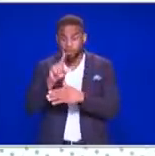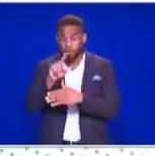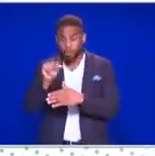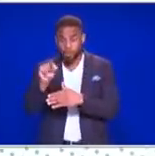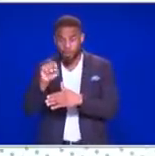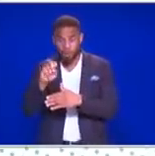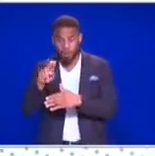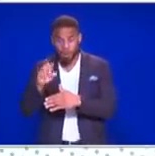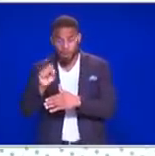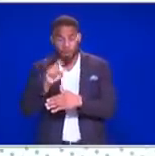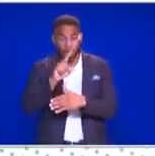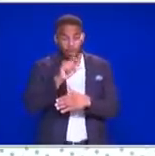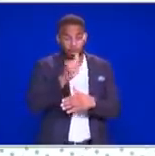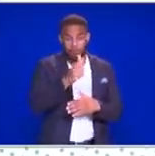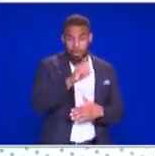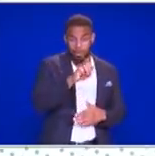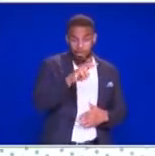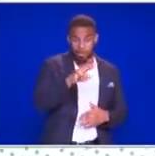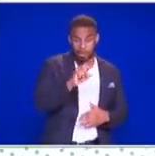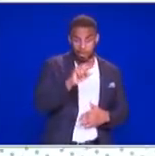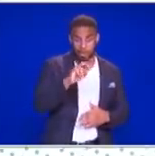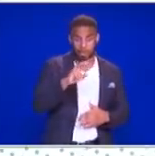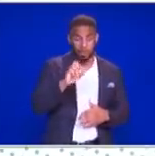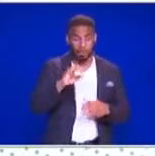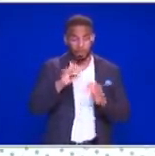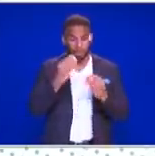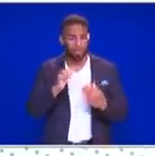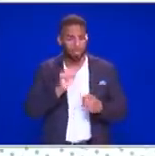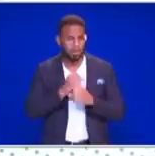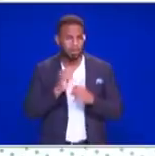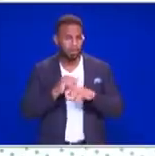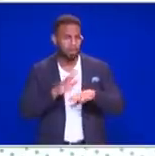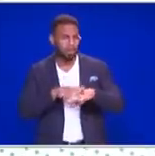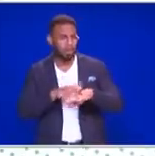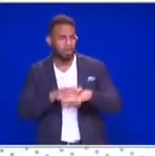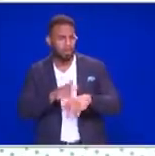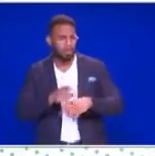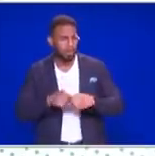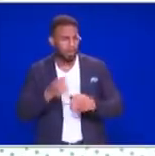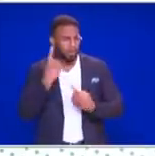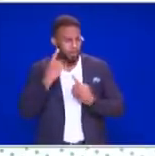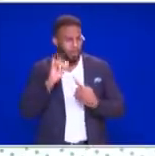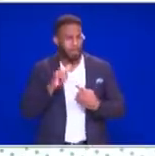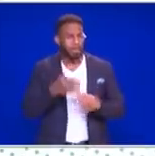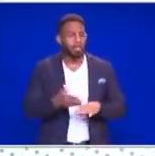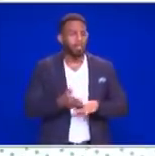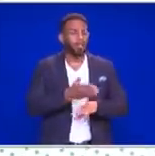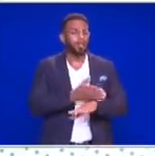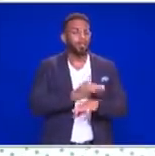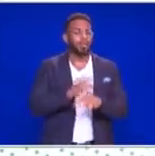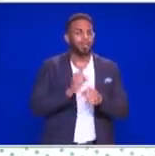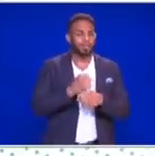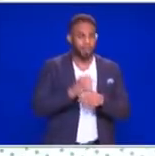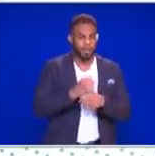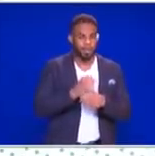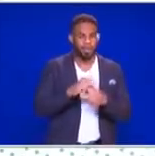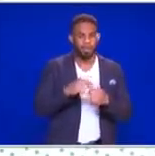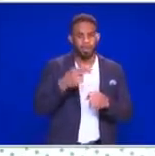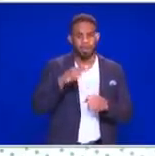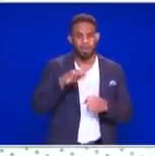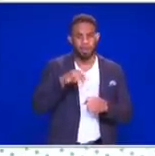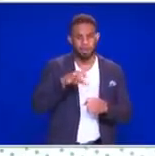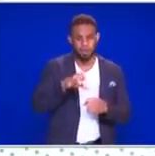2020 census and 2010 census race data should be made with caution, taking into account the improvements we have made to the